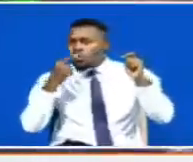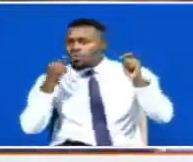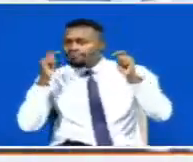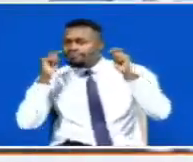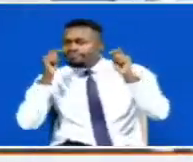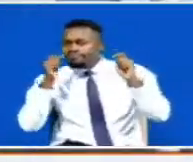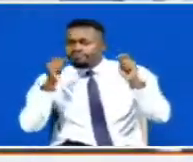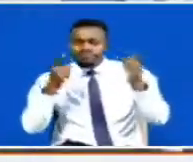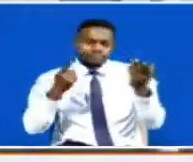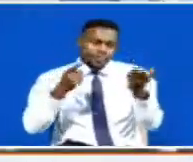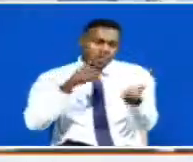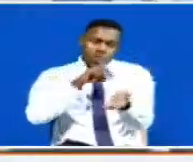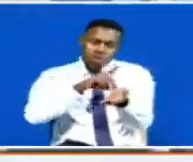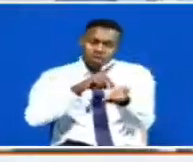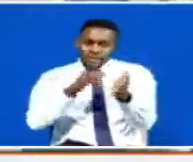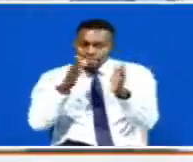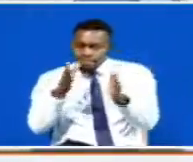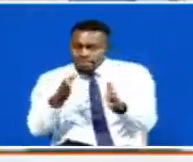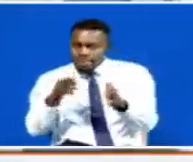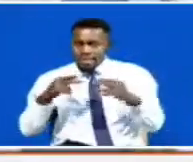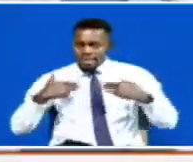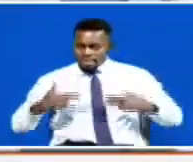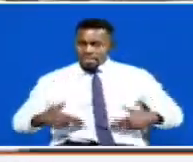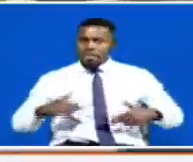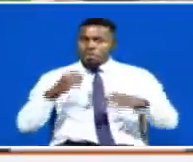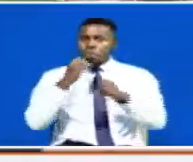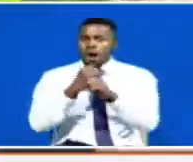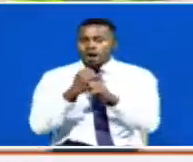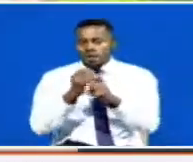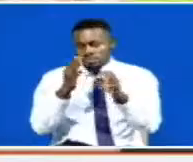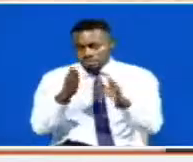and subordinate staff from St. Elizabeth Mukumu Hospital.